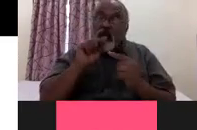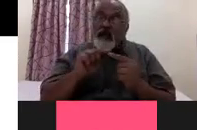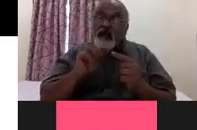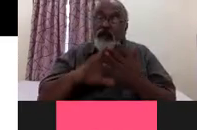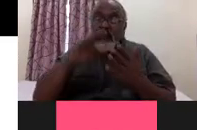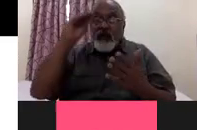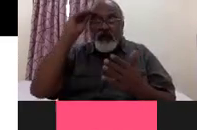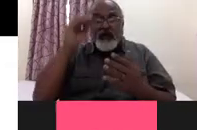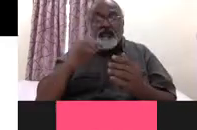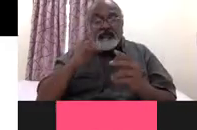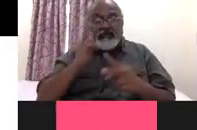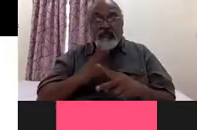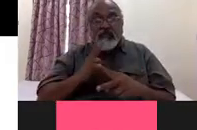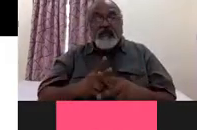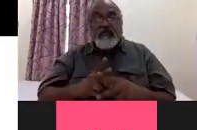still,